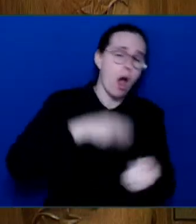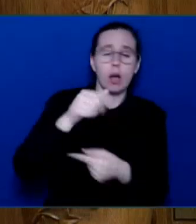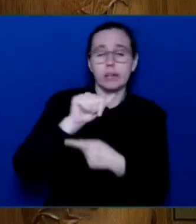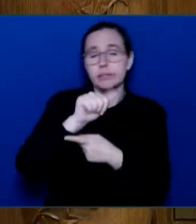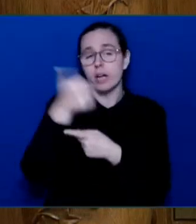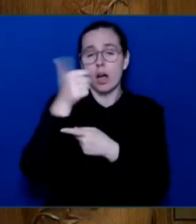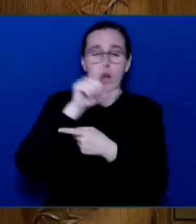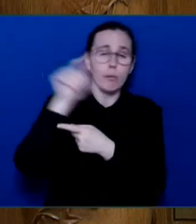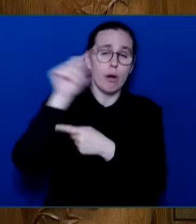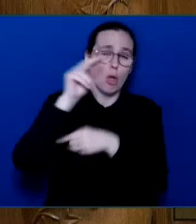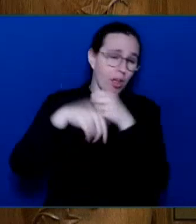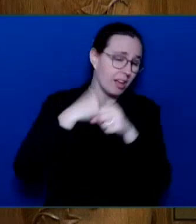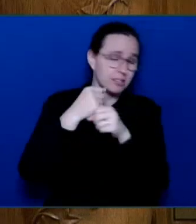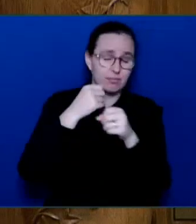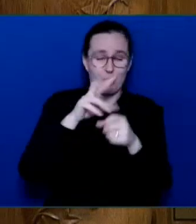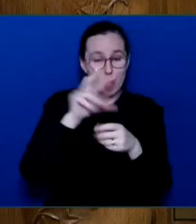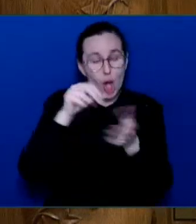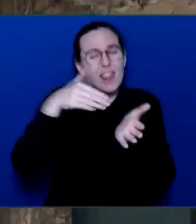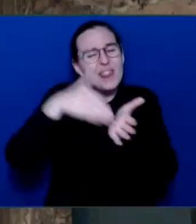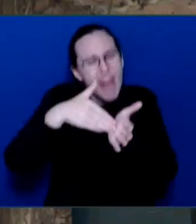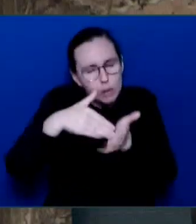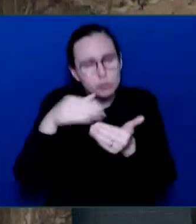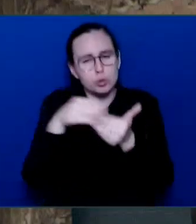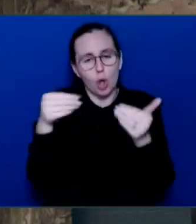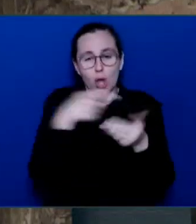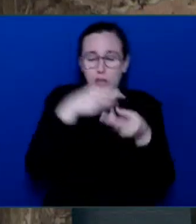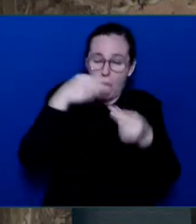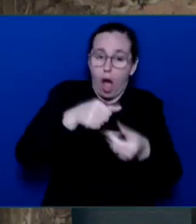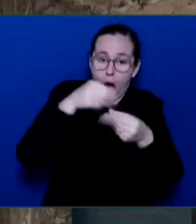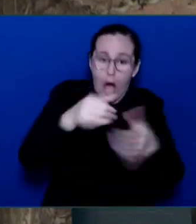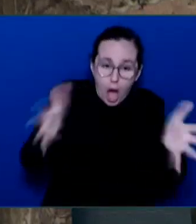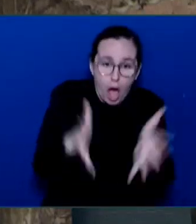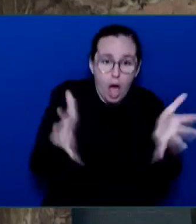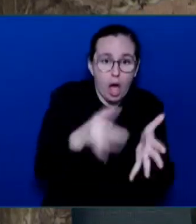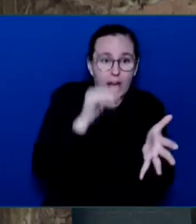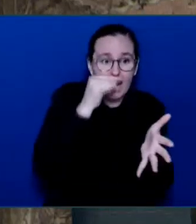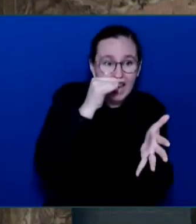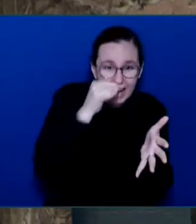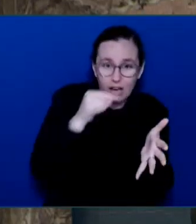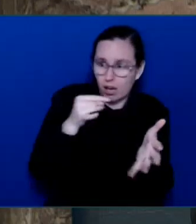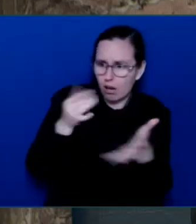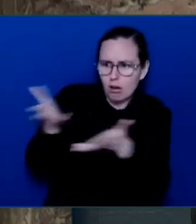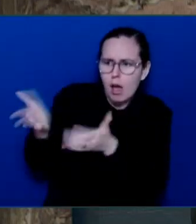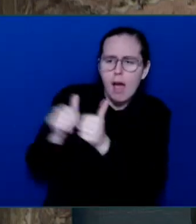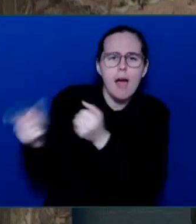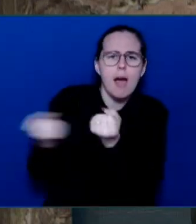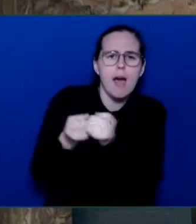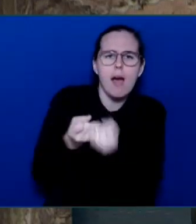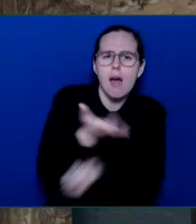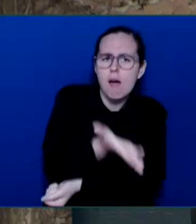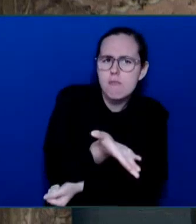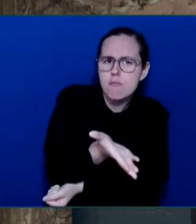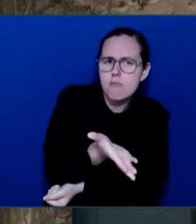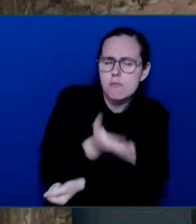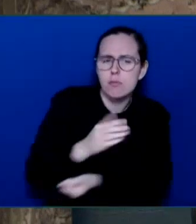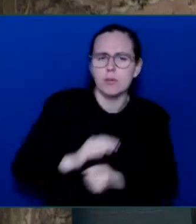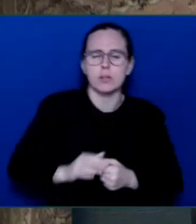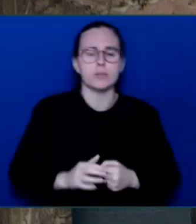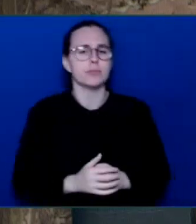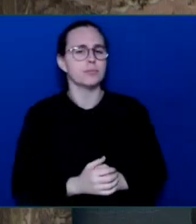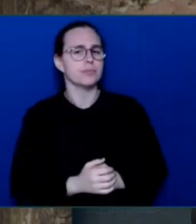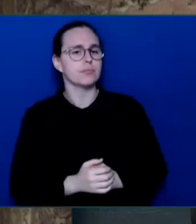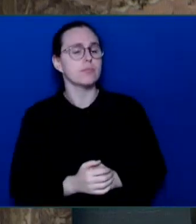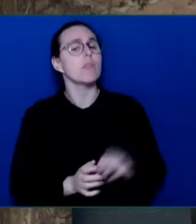Minister of Education. Thank you, Mr. Speaker, and I completely agree with the member that every child coming to the BC